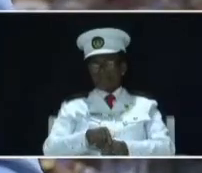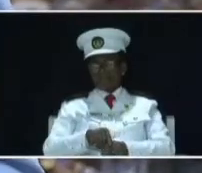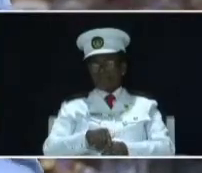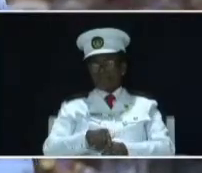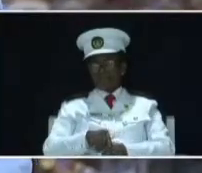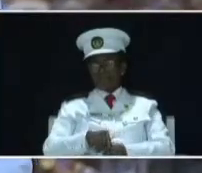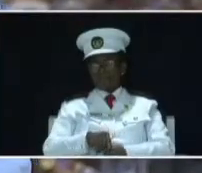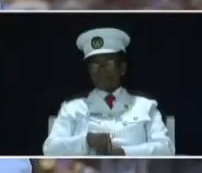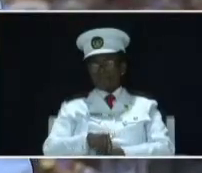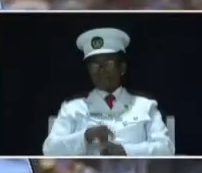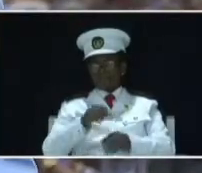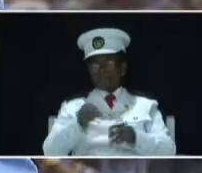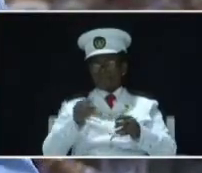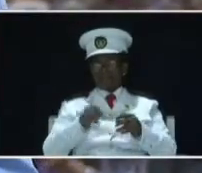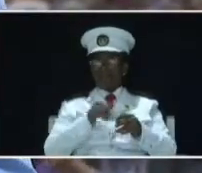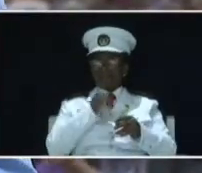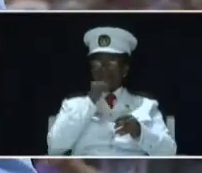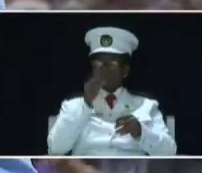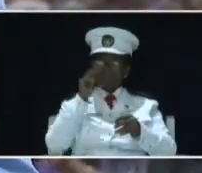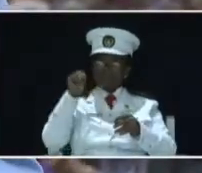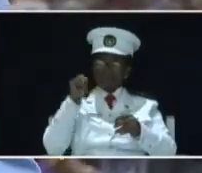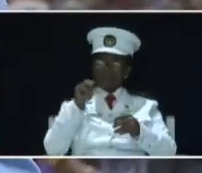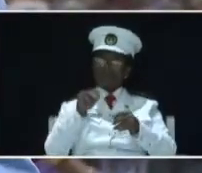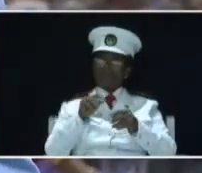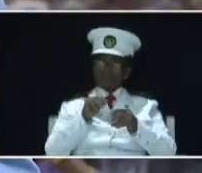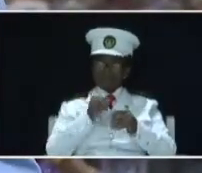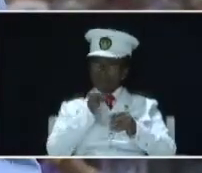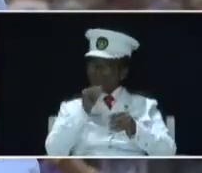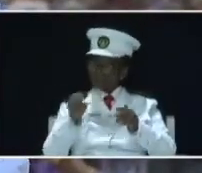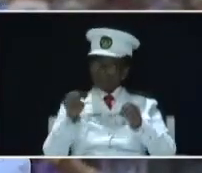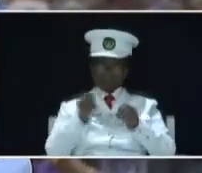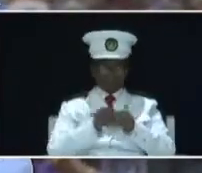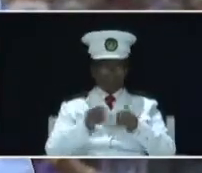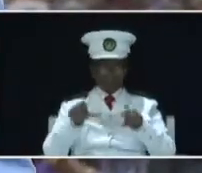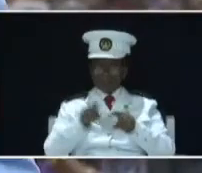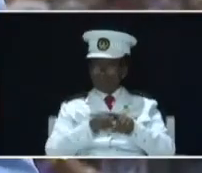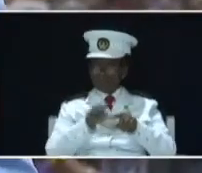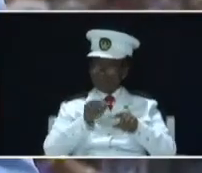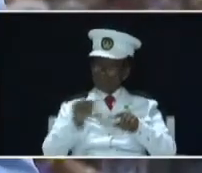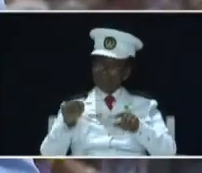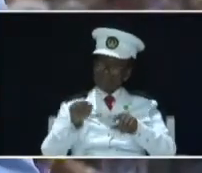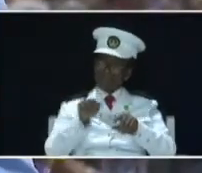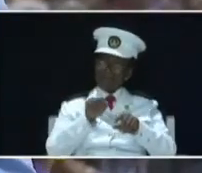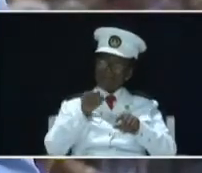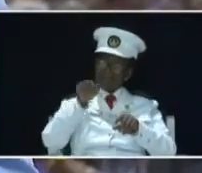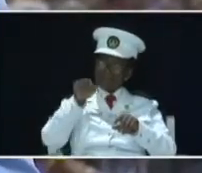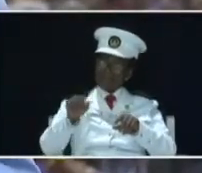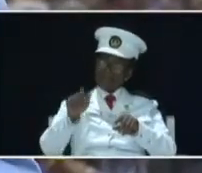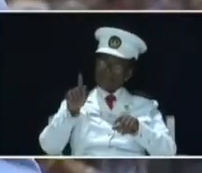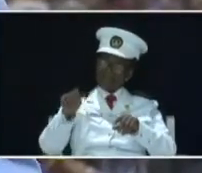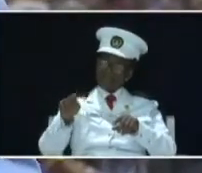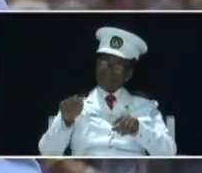not as a customer, not even as a staff, but